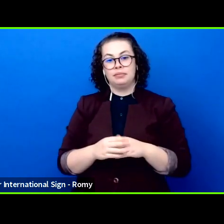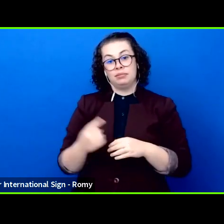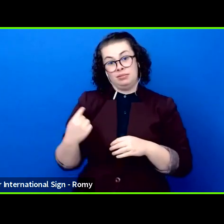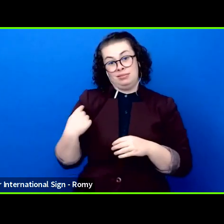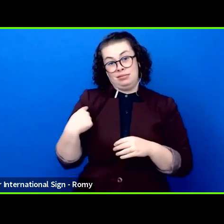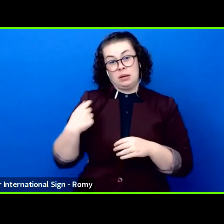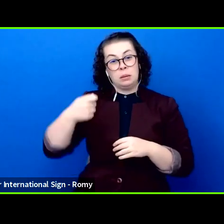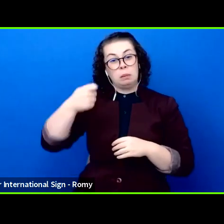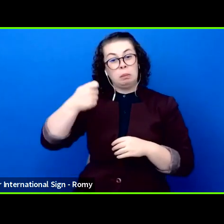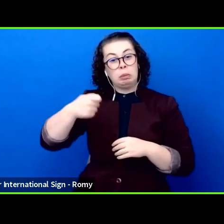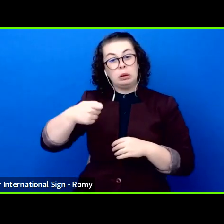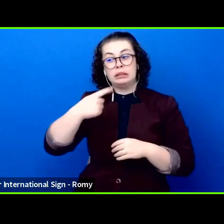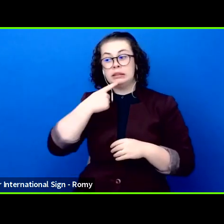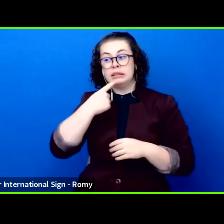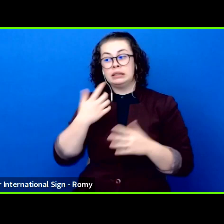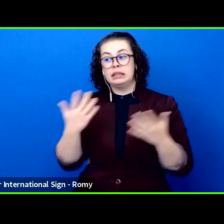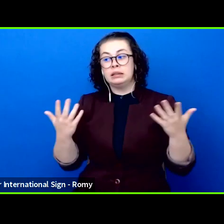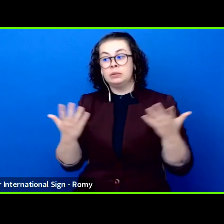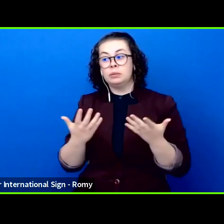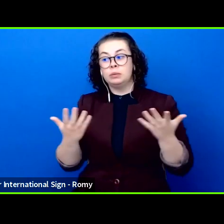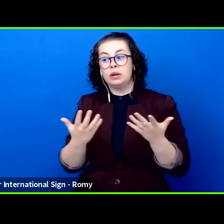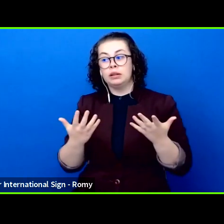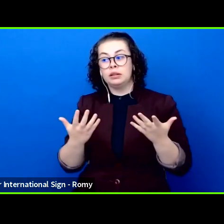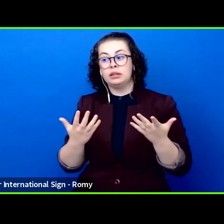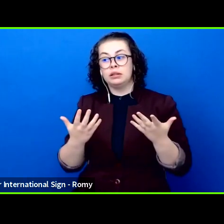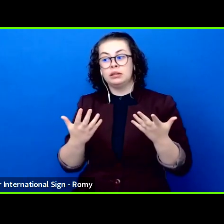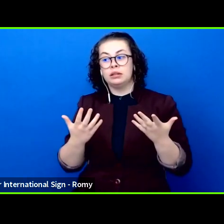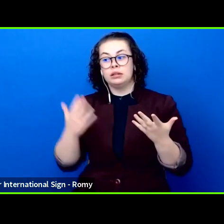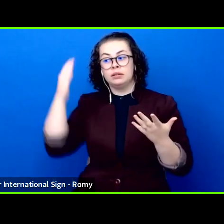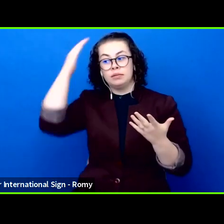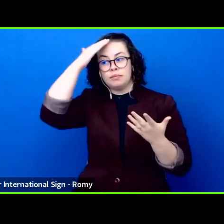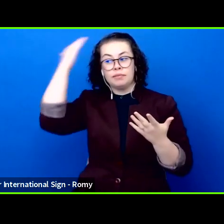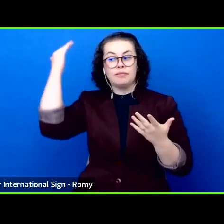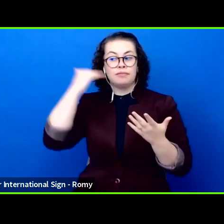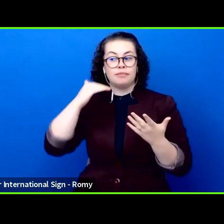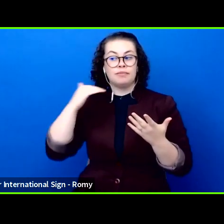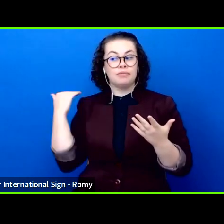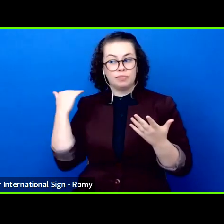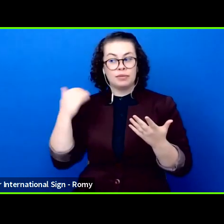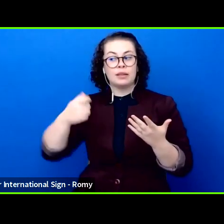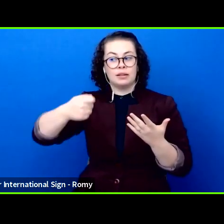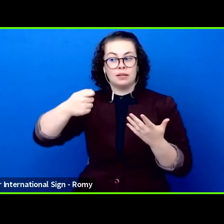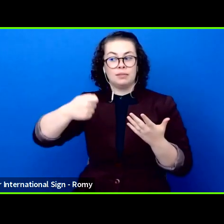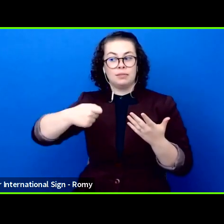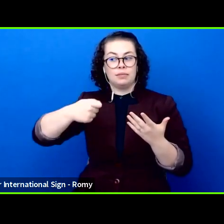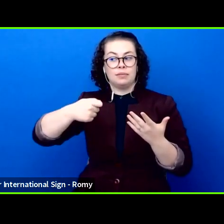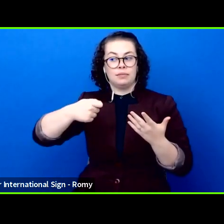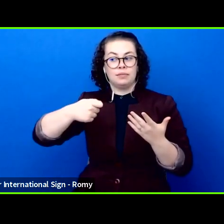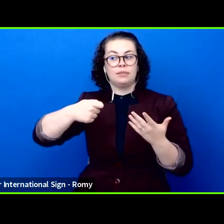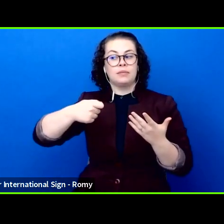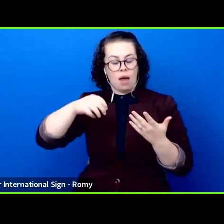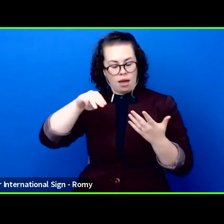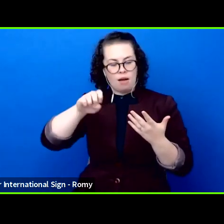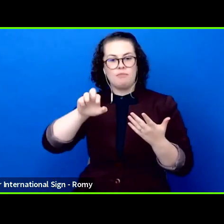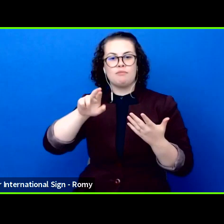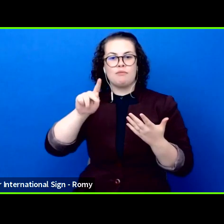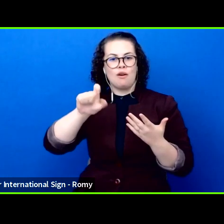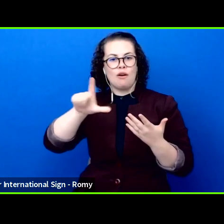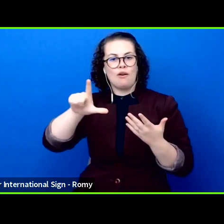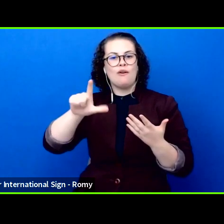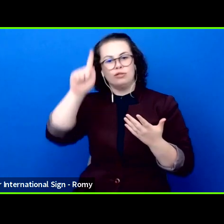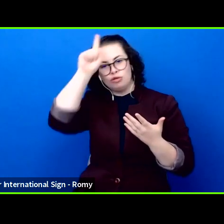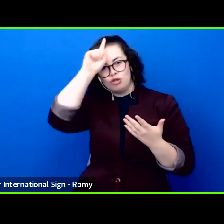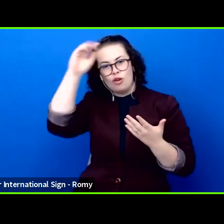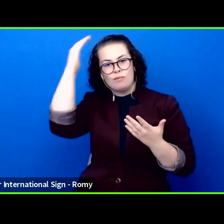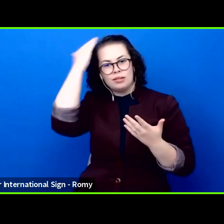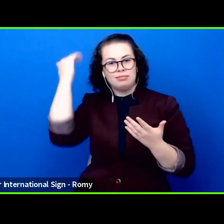solidarity, great attention, mutual respect and courage, we will achieve nothing, not only in